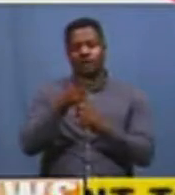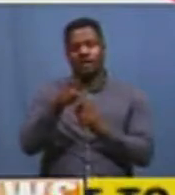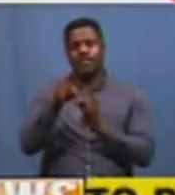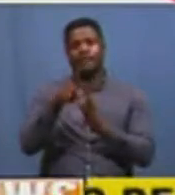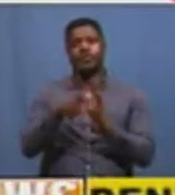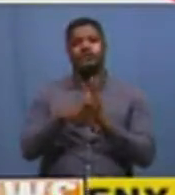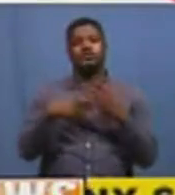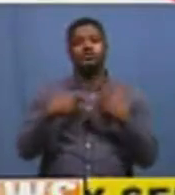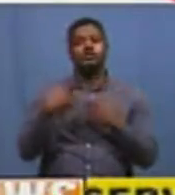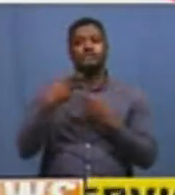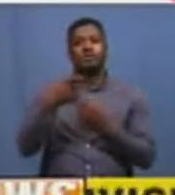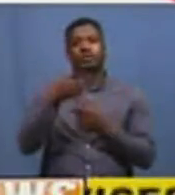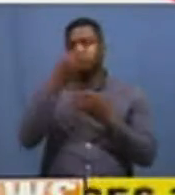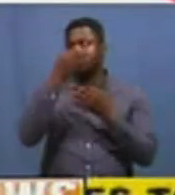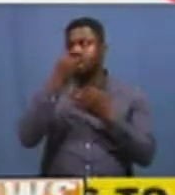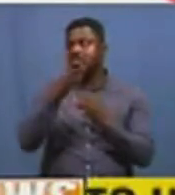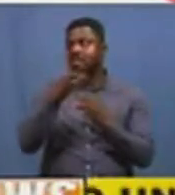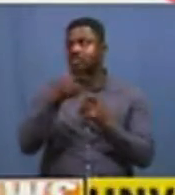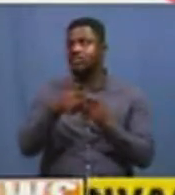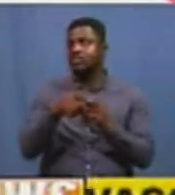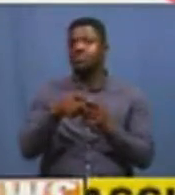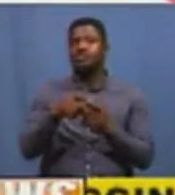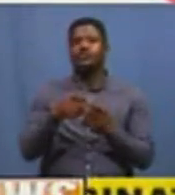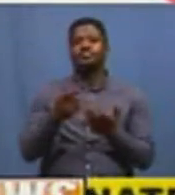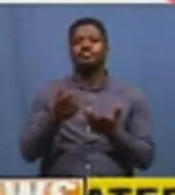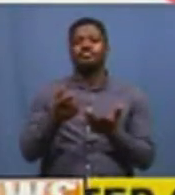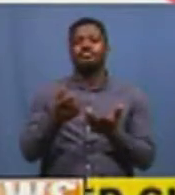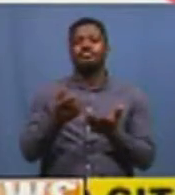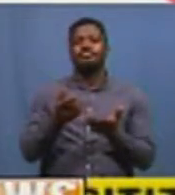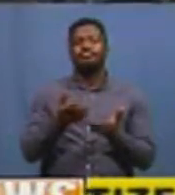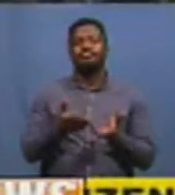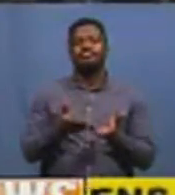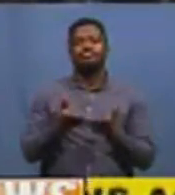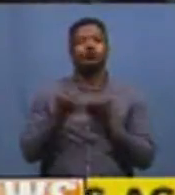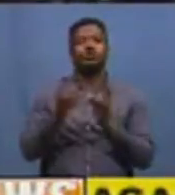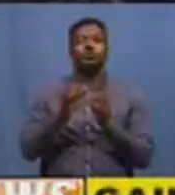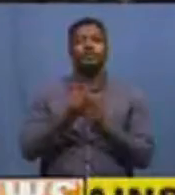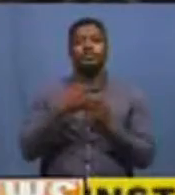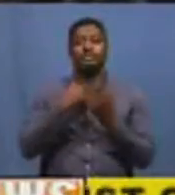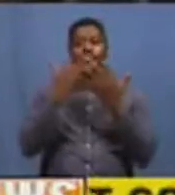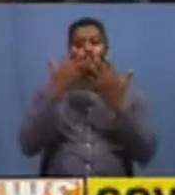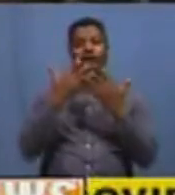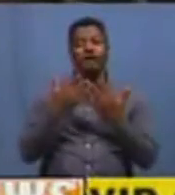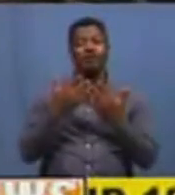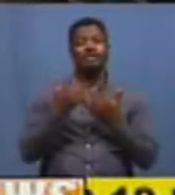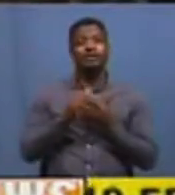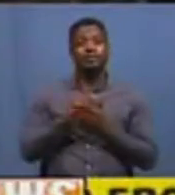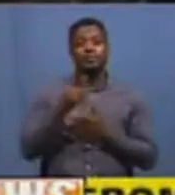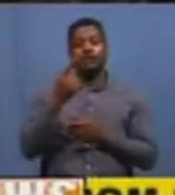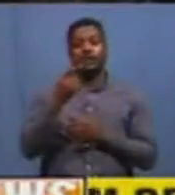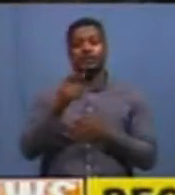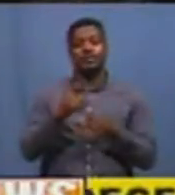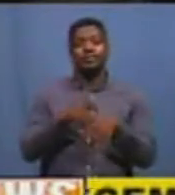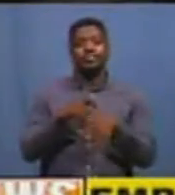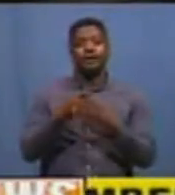policy very well, since they have decided to lift it without consulting us. I'm very sad that the